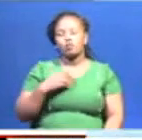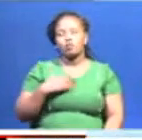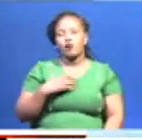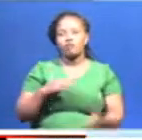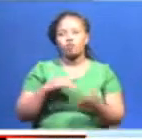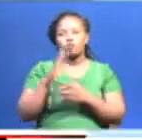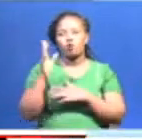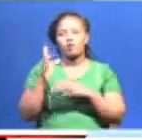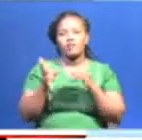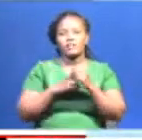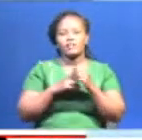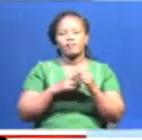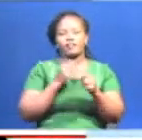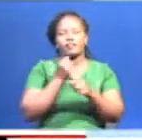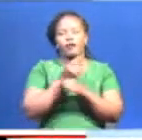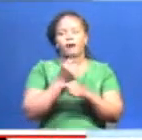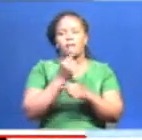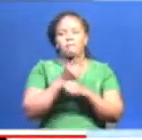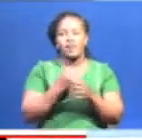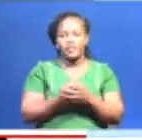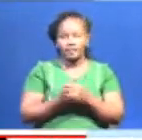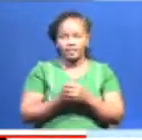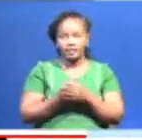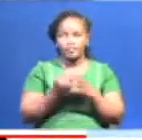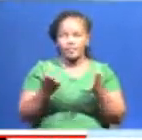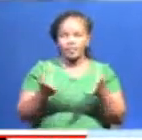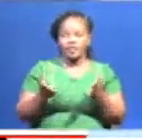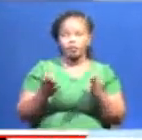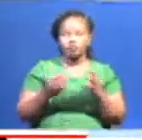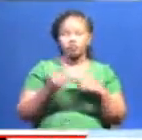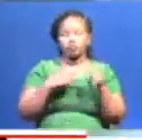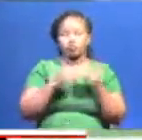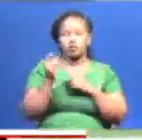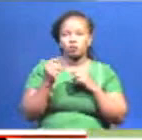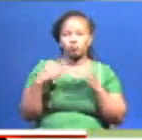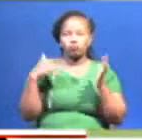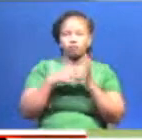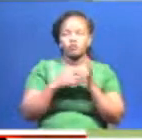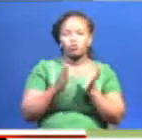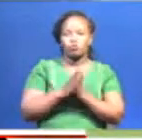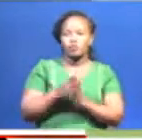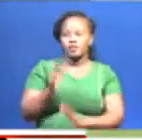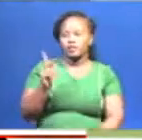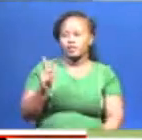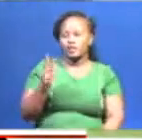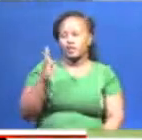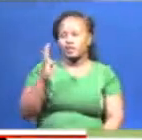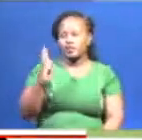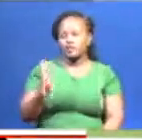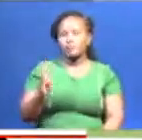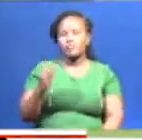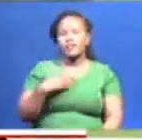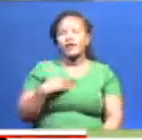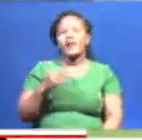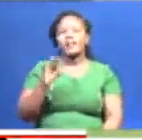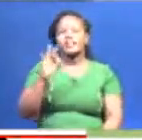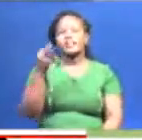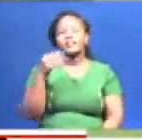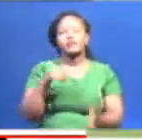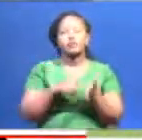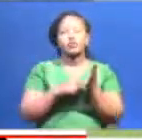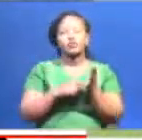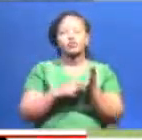minute to find the back of the net against KCB as the lone goal handed them the three crucial points to stay on Gor Mahia's